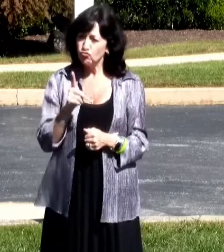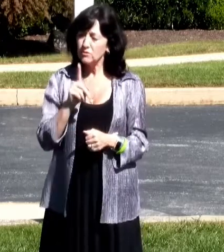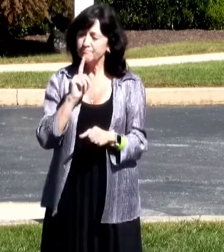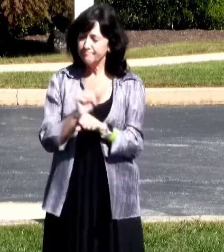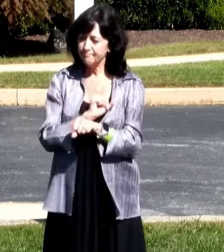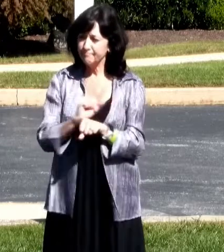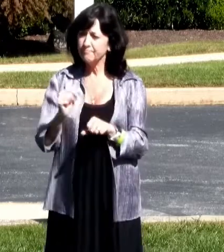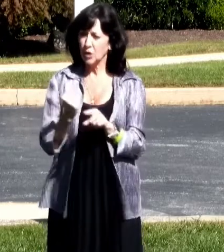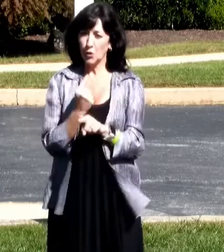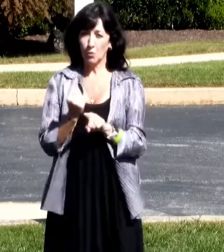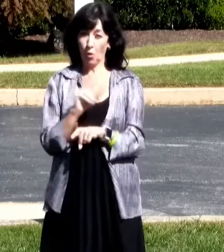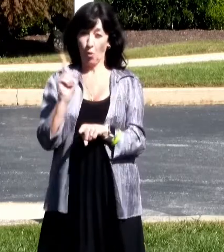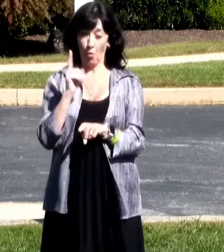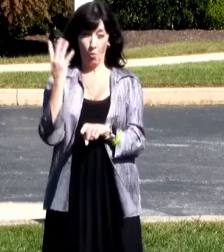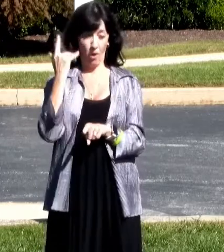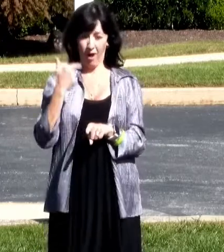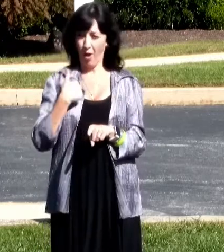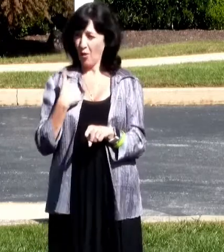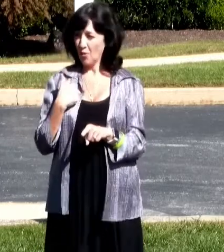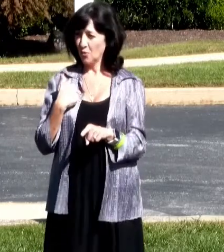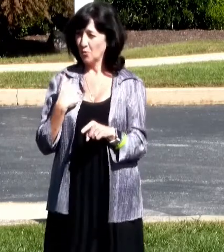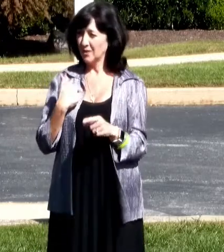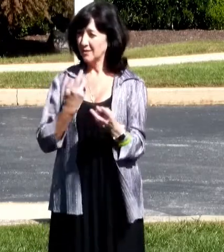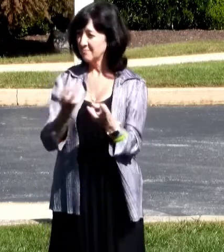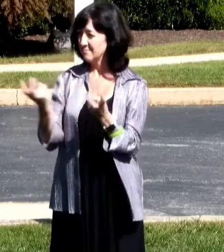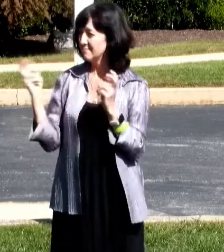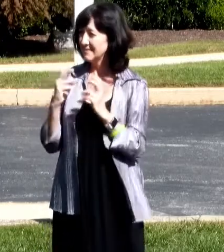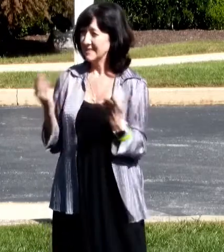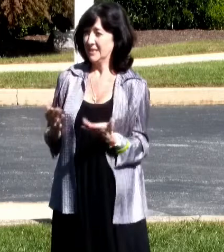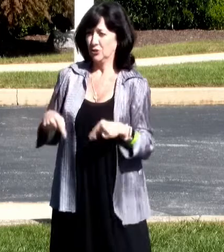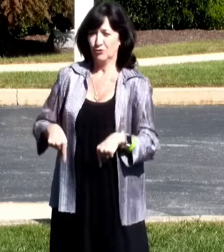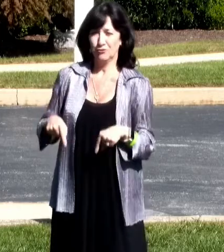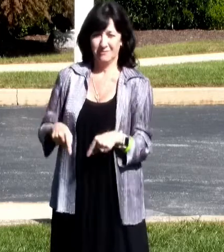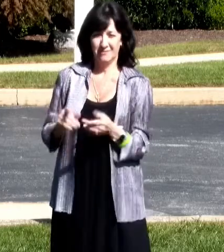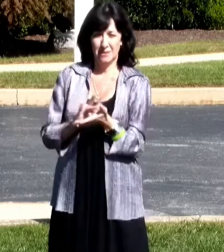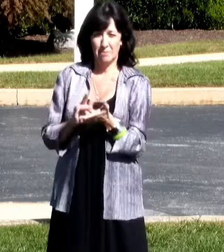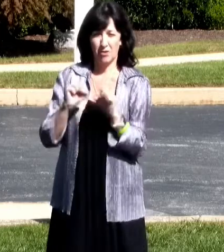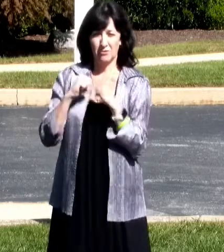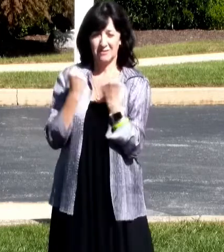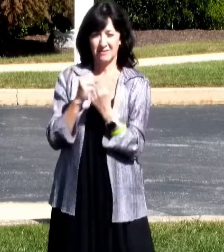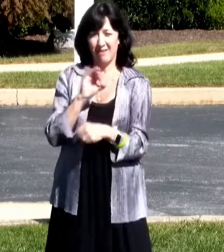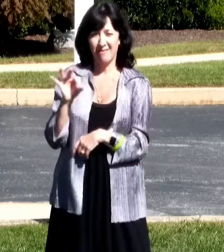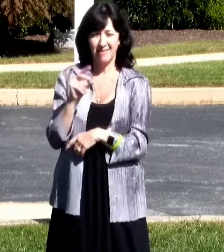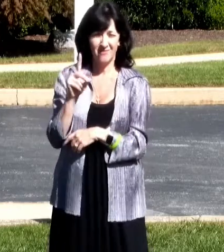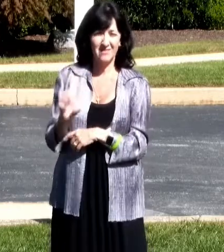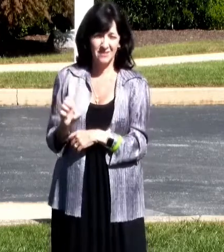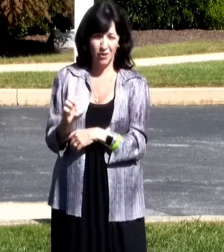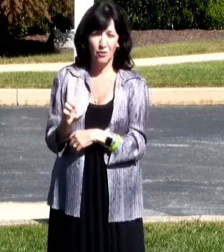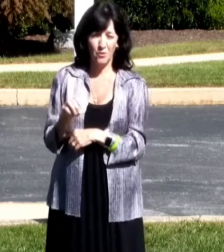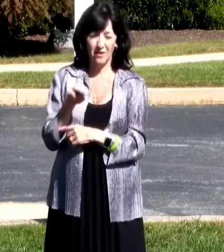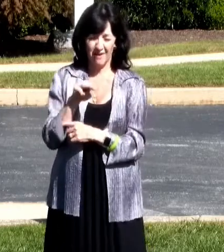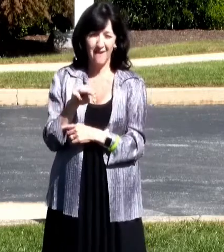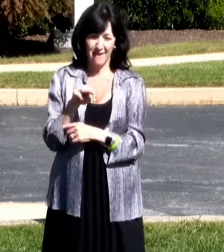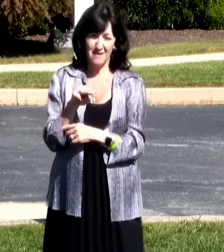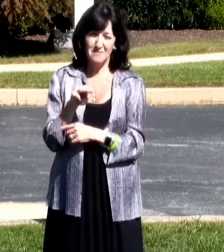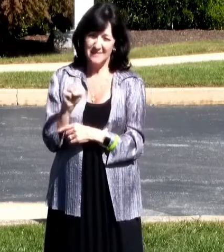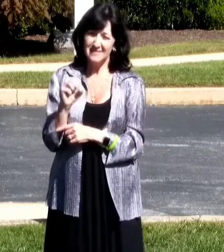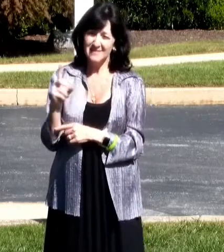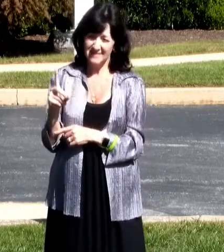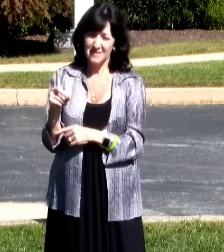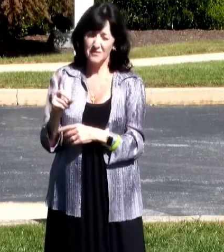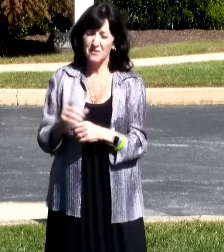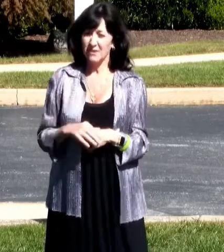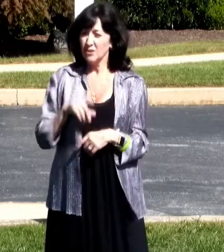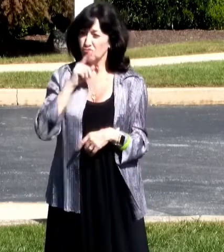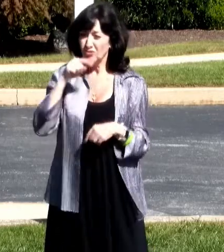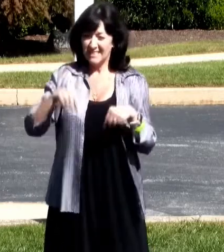Medical Society today, because when we're talking about primary care, it really is the most trusted relationship in the healthcare system.